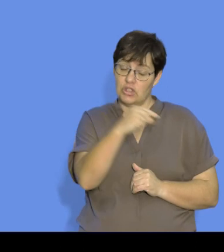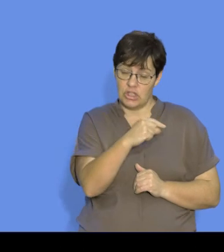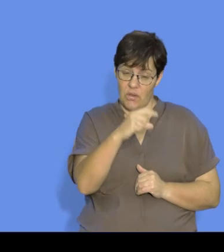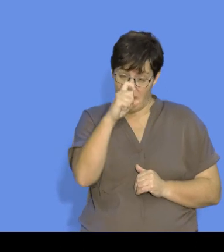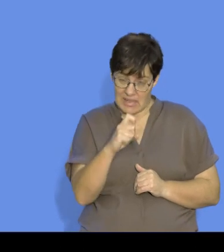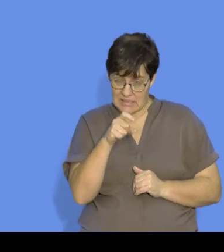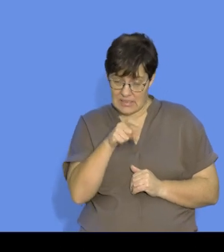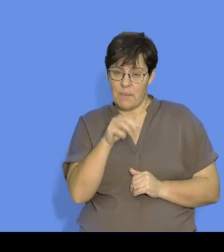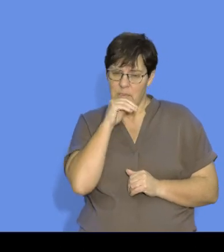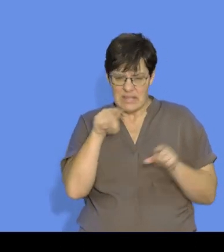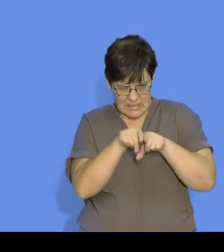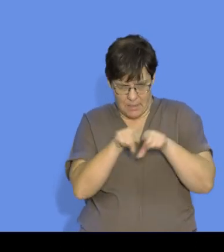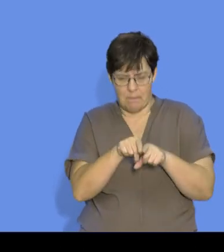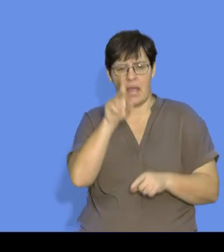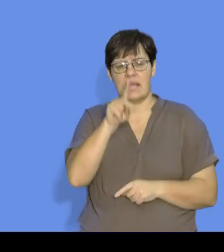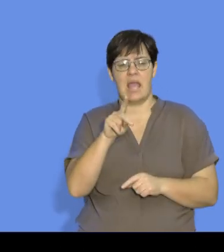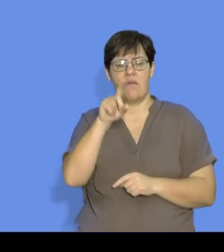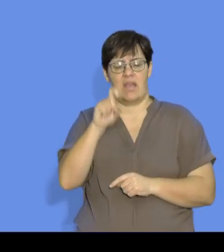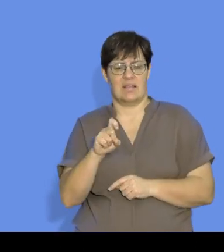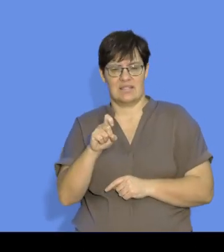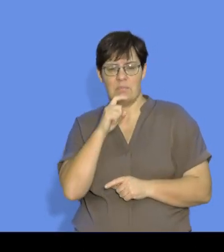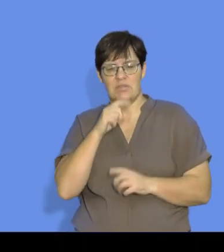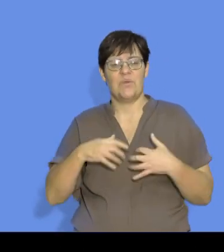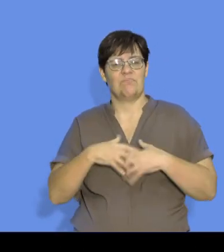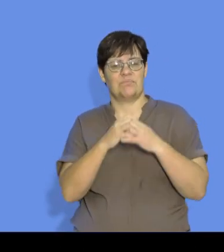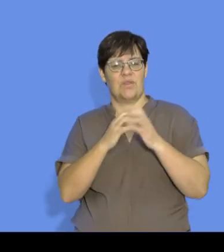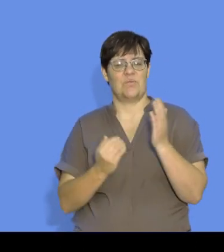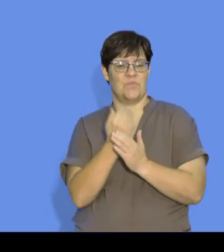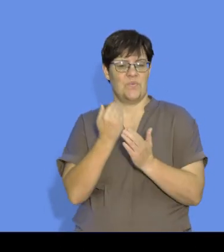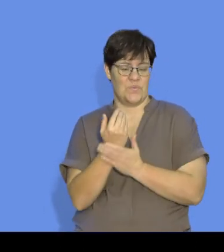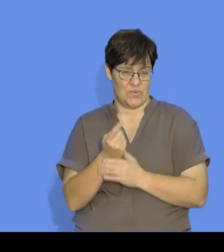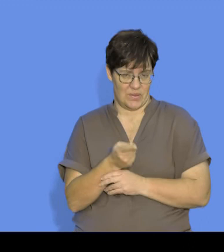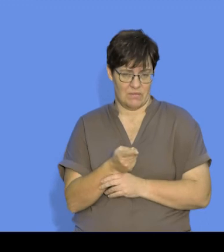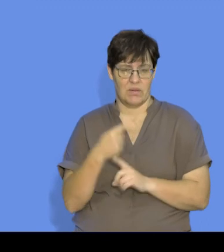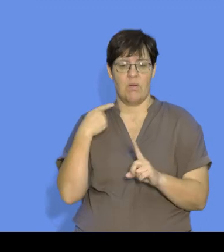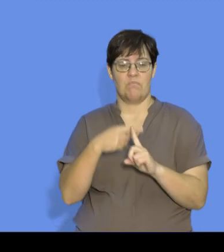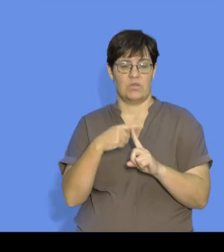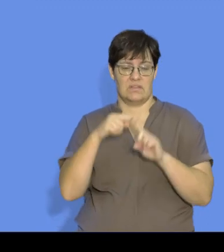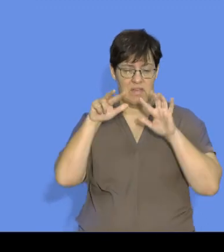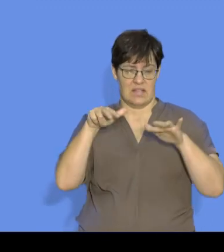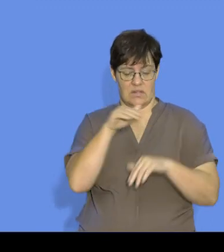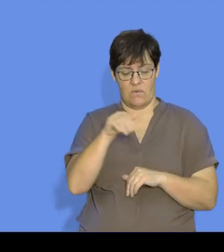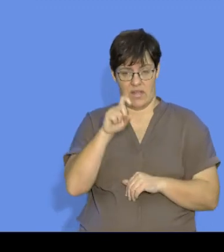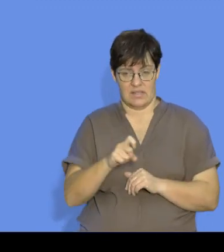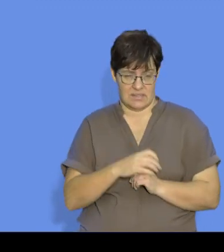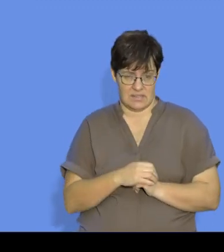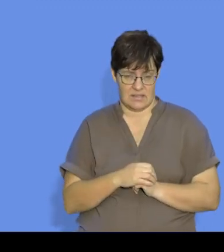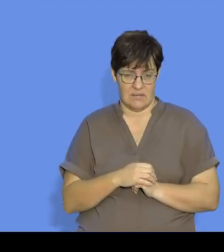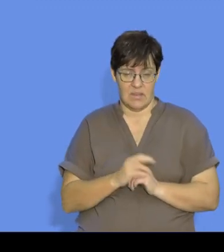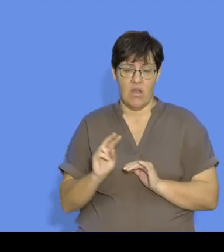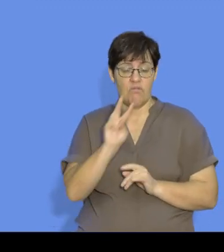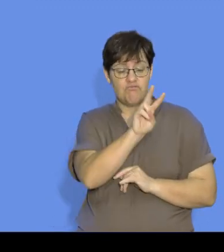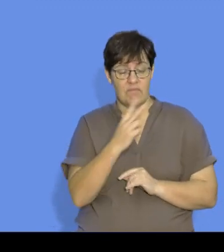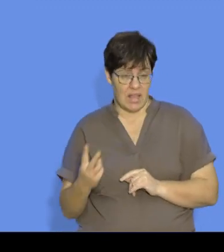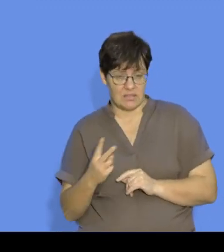is actually the k of x, which is the new function that is formed. And this is a positive 18 over